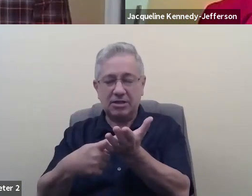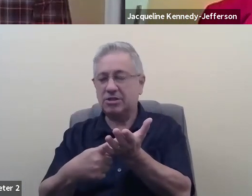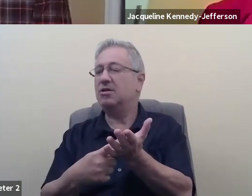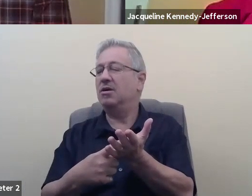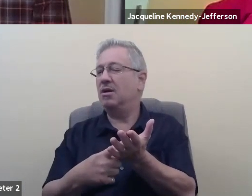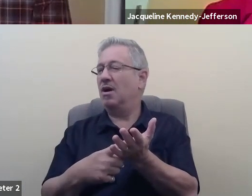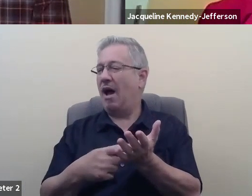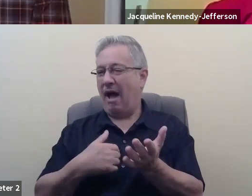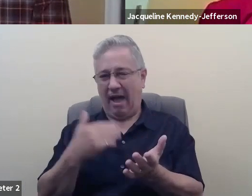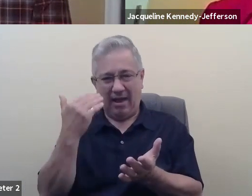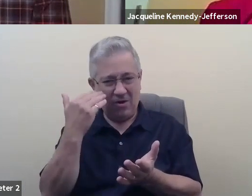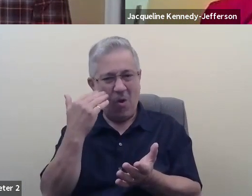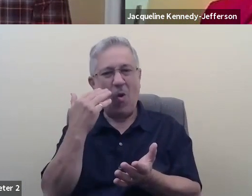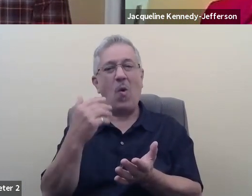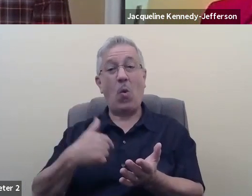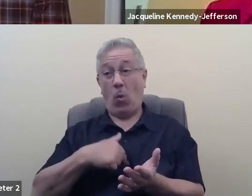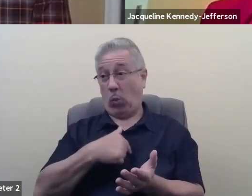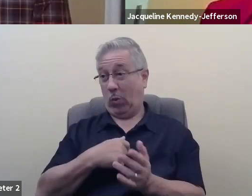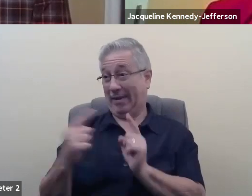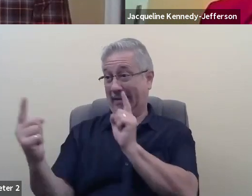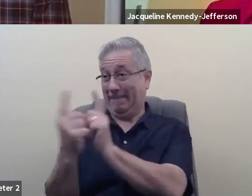sure as well as our employees.